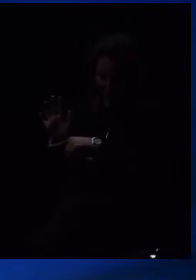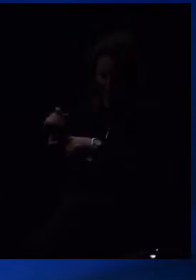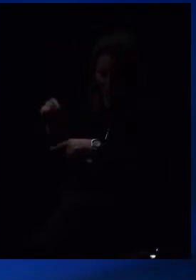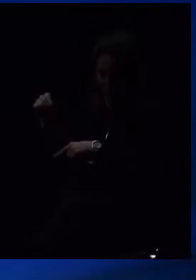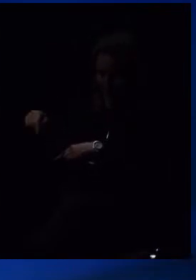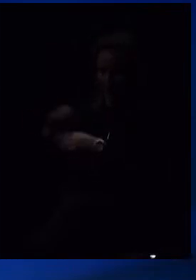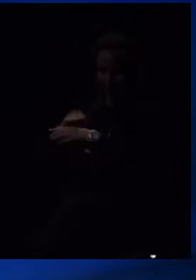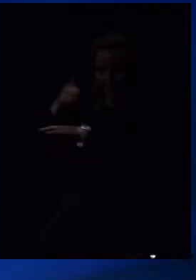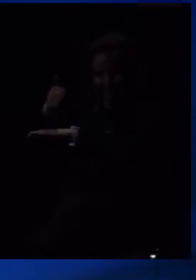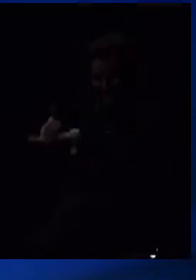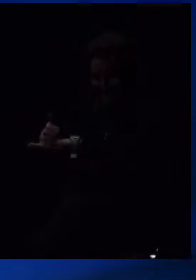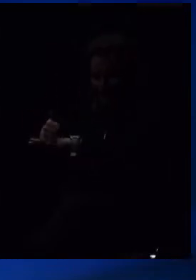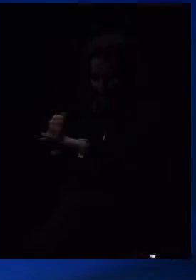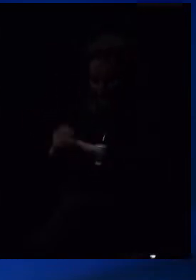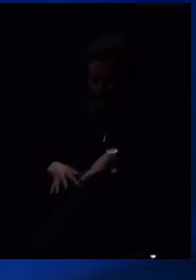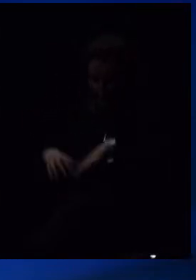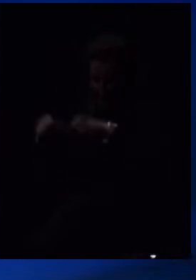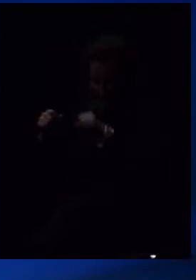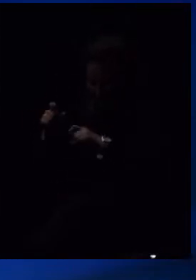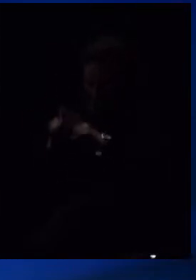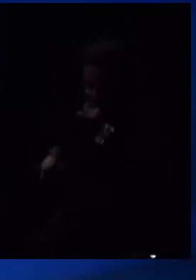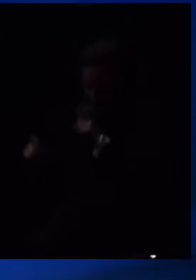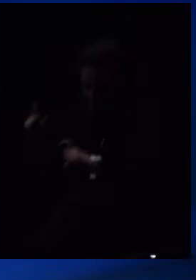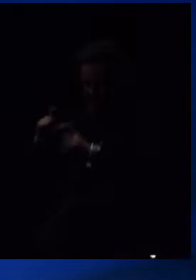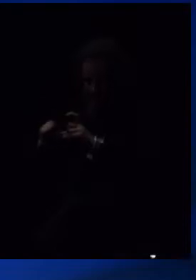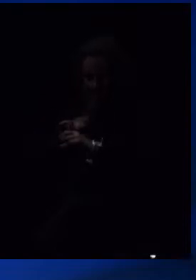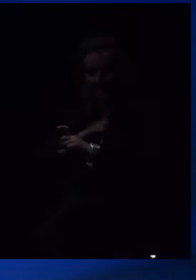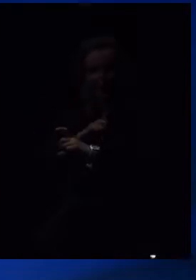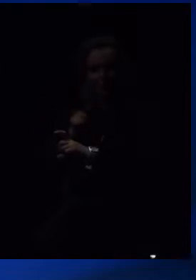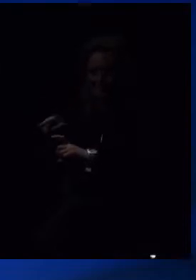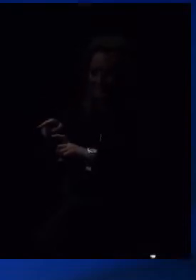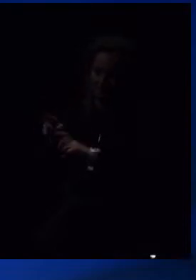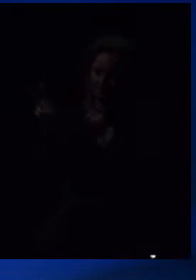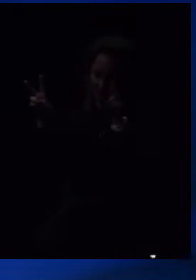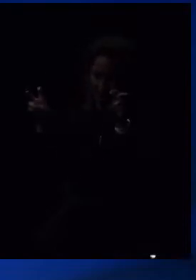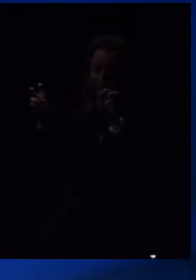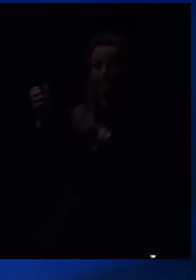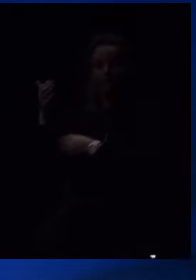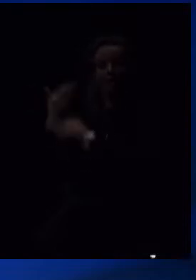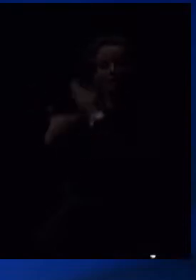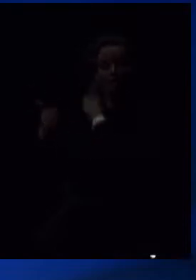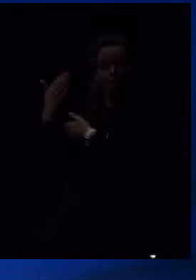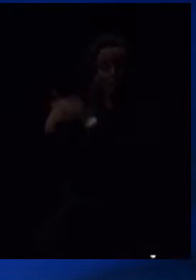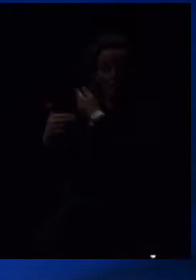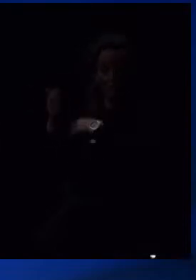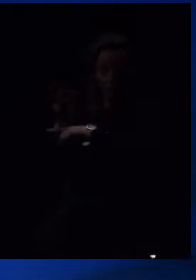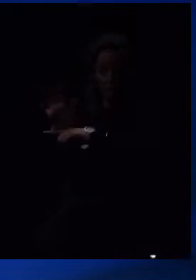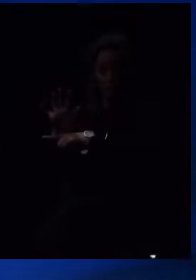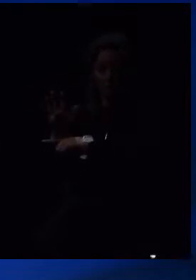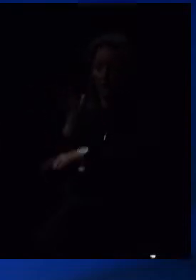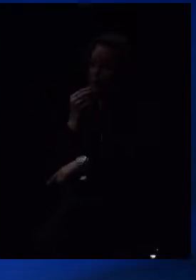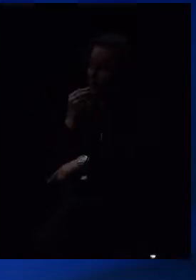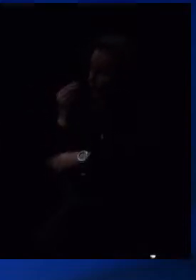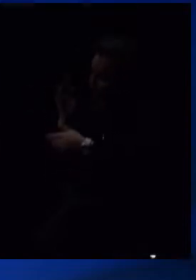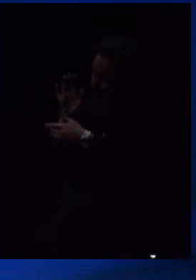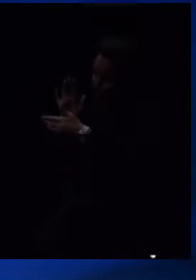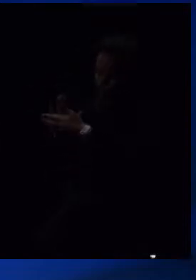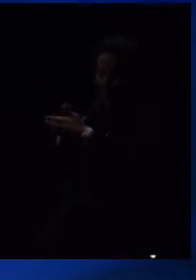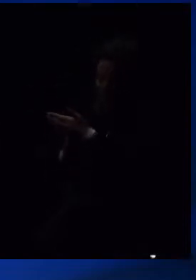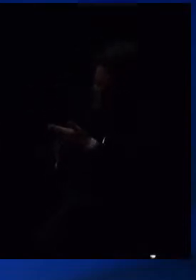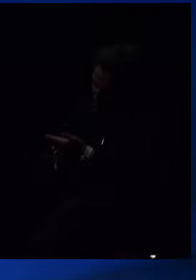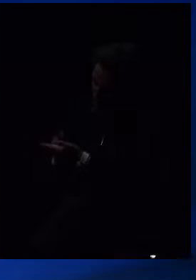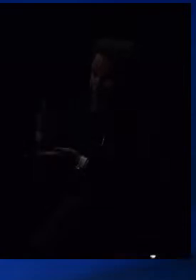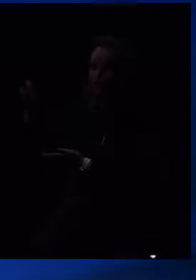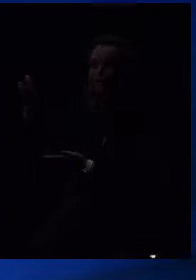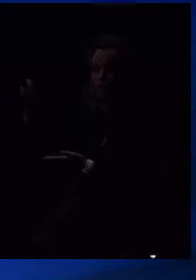movie is a kind of historical movie, so we used this look throughout the whole production,